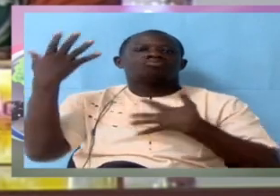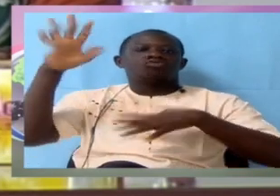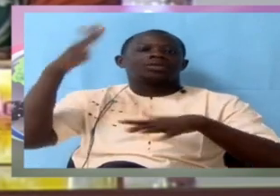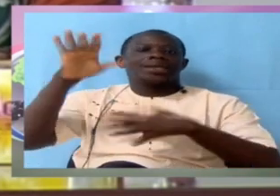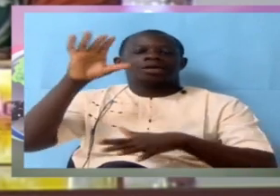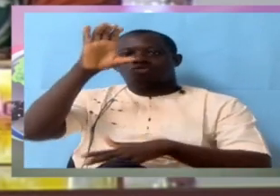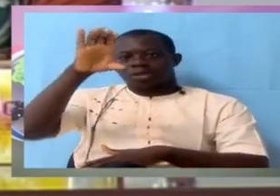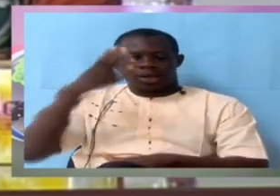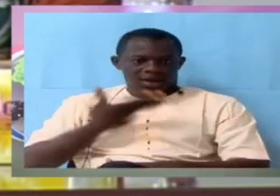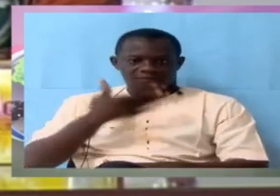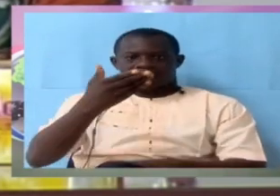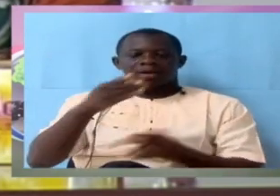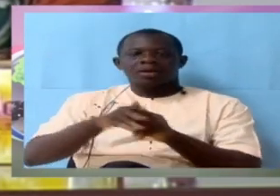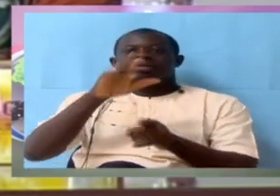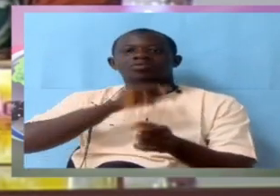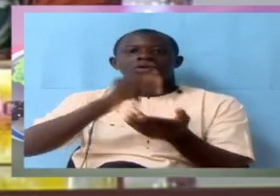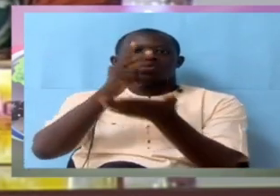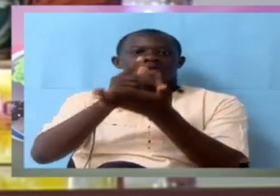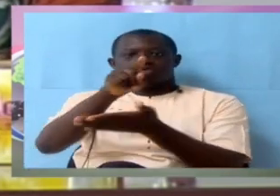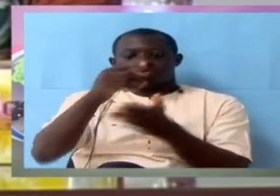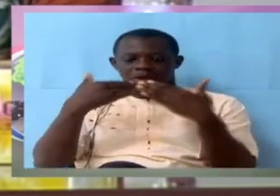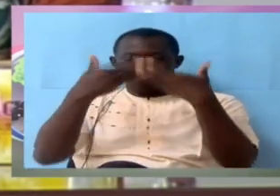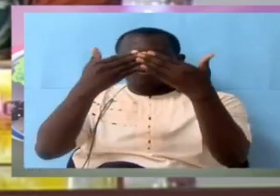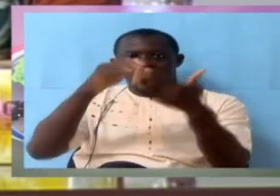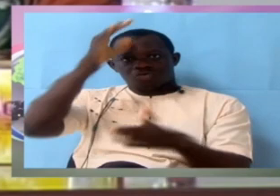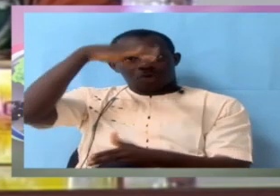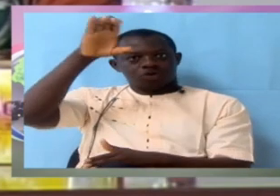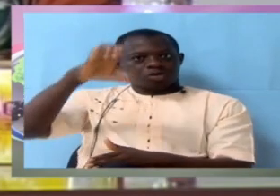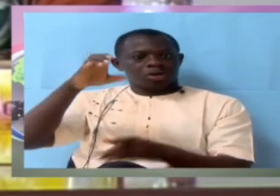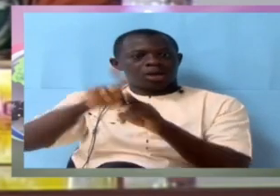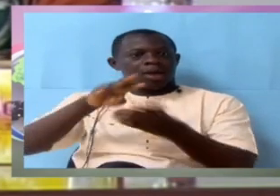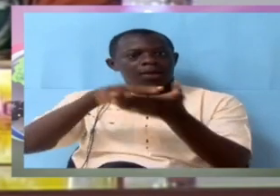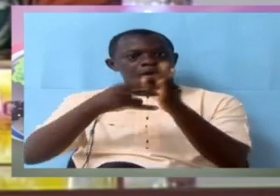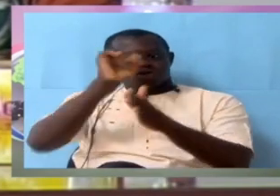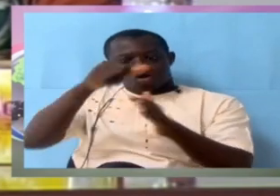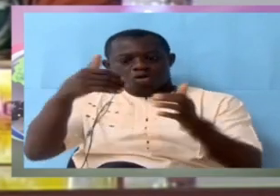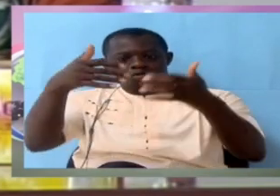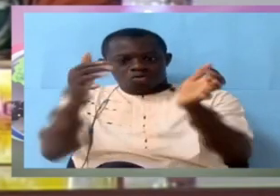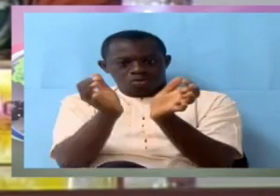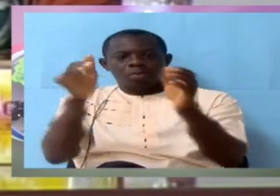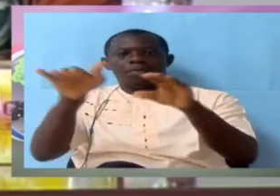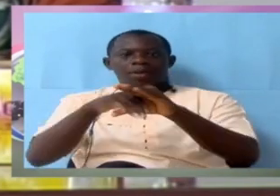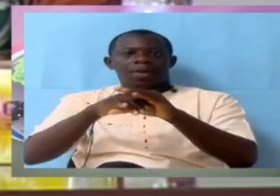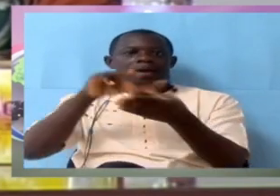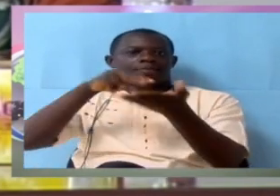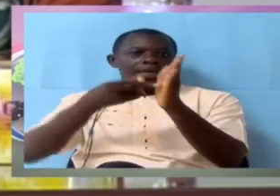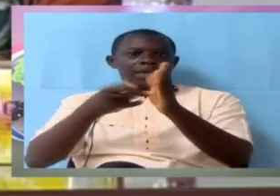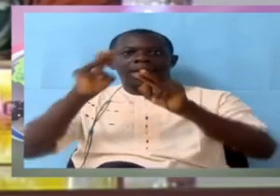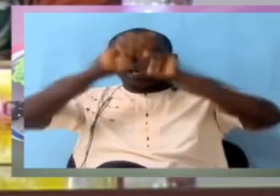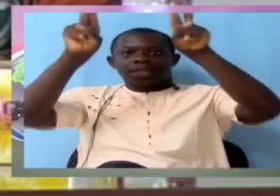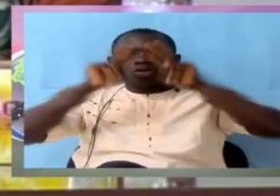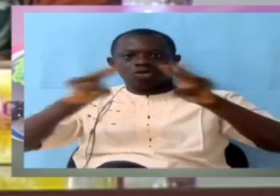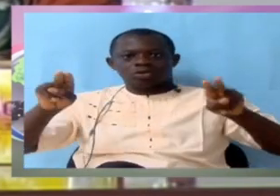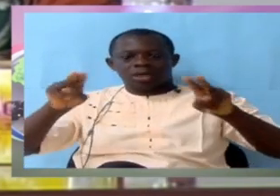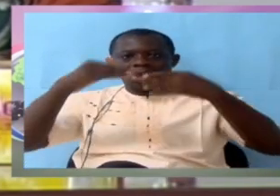this commission that your batch was an international batch? Saying ilafta ka fo commission e nyinne ko alto itela ka fo be dabe ka fo mento mu